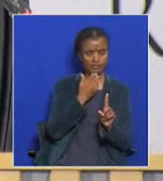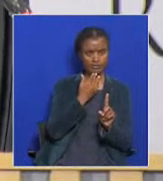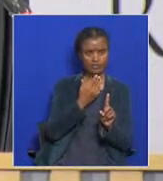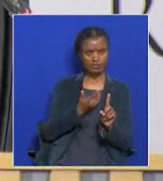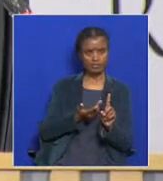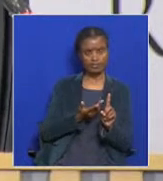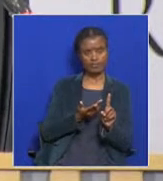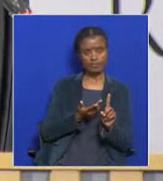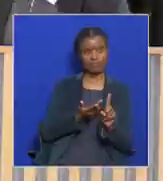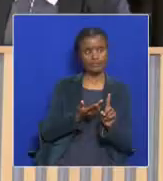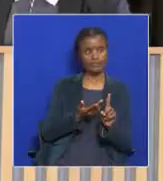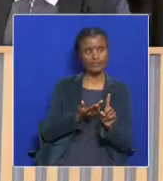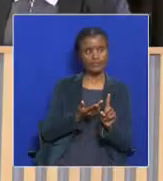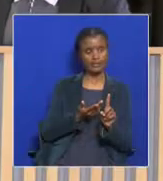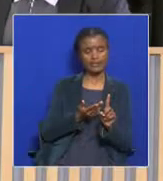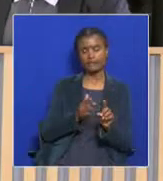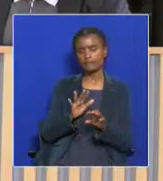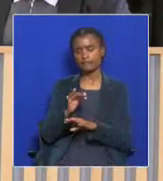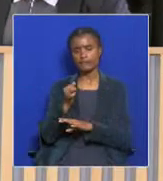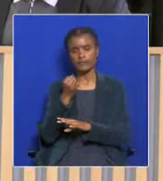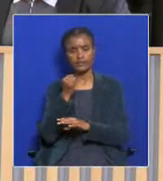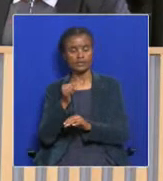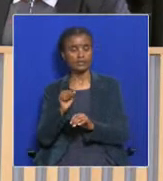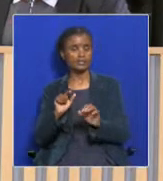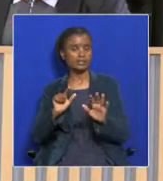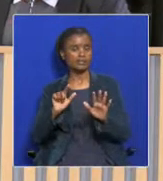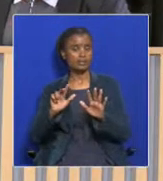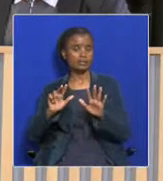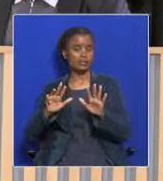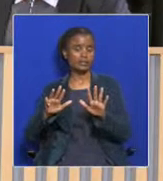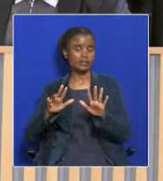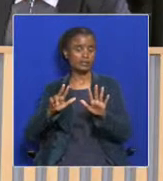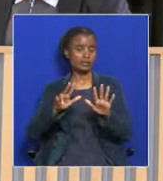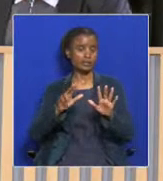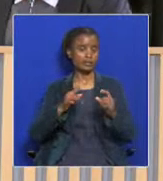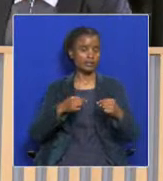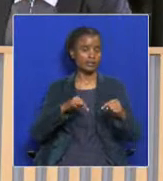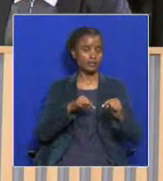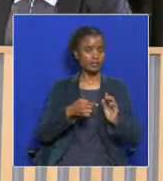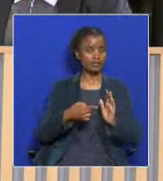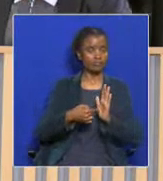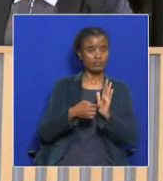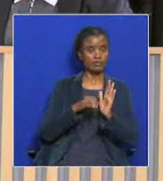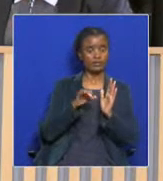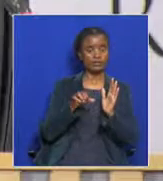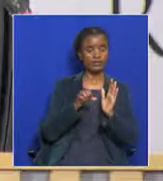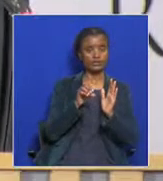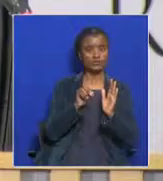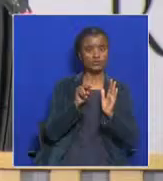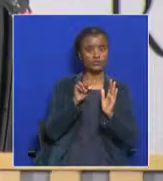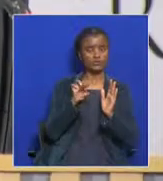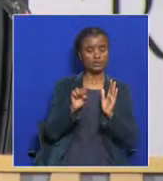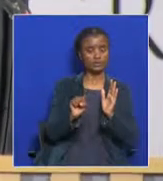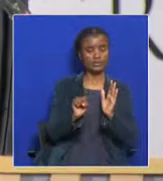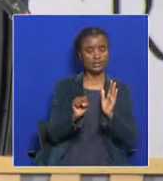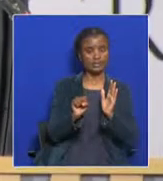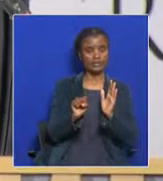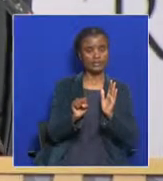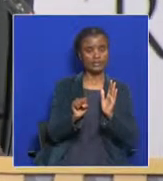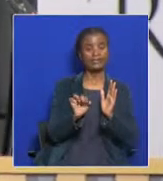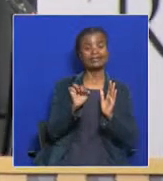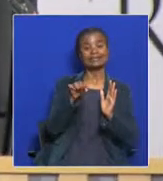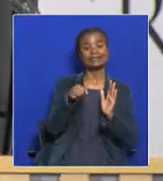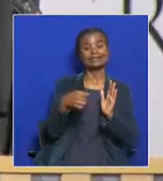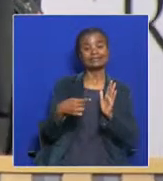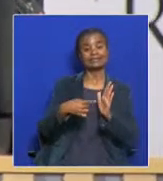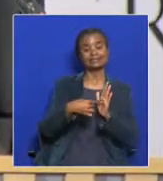Listen, our 798 is Jones. Is that It is what you Jones? said? Yeah, Jones makes reference to a Spear. Oh, I see. Yes,